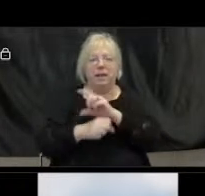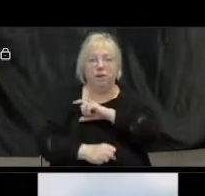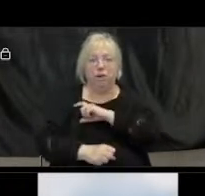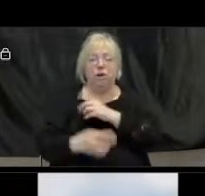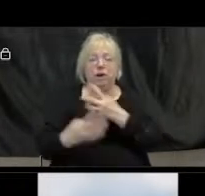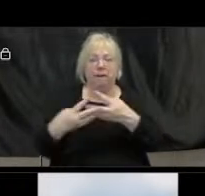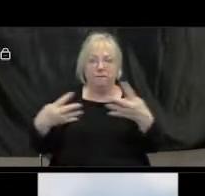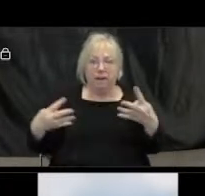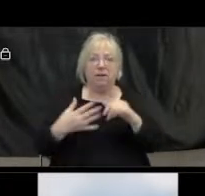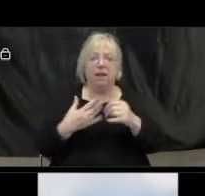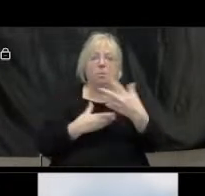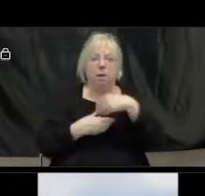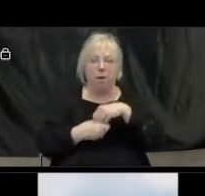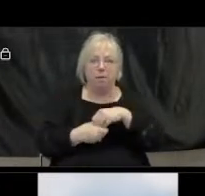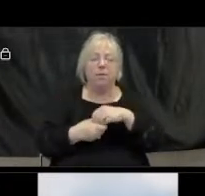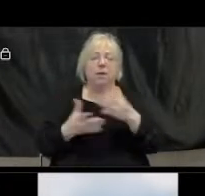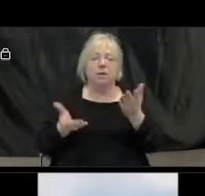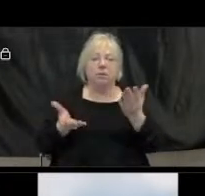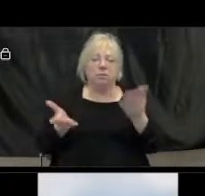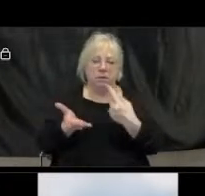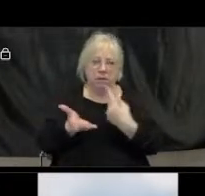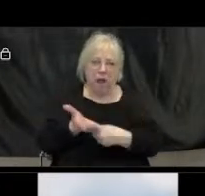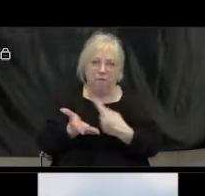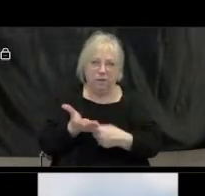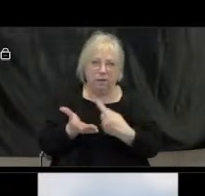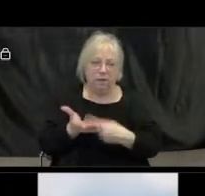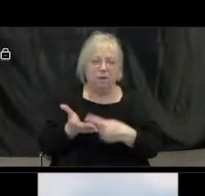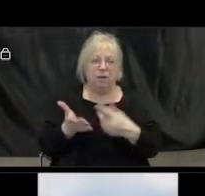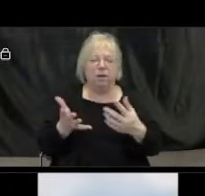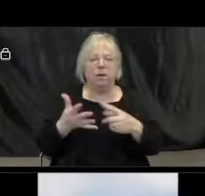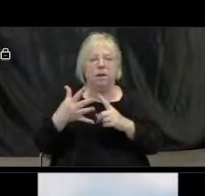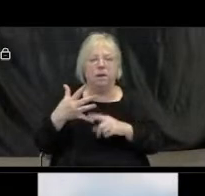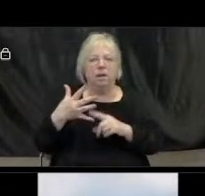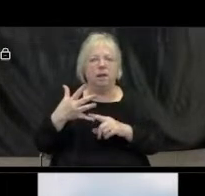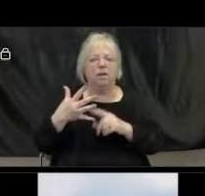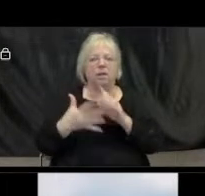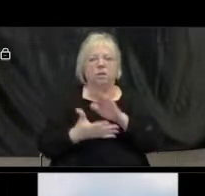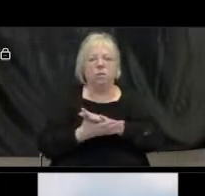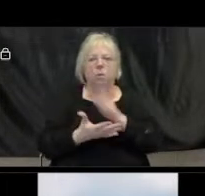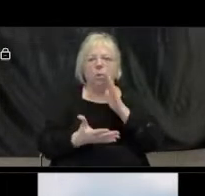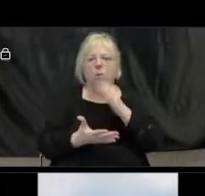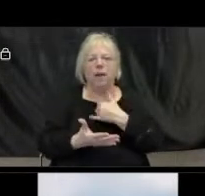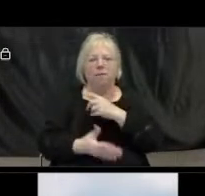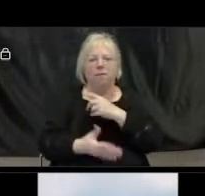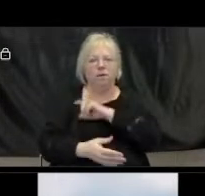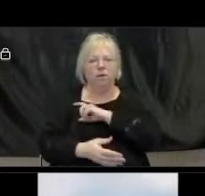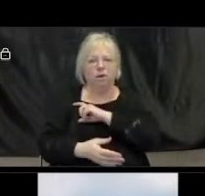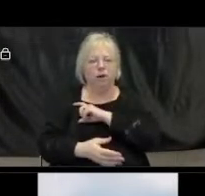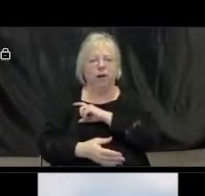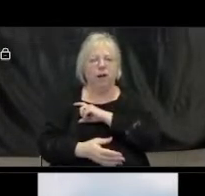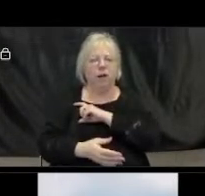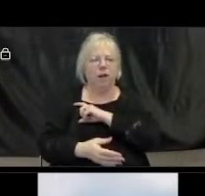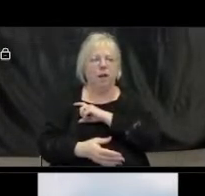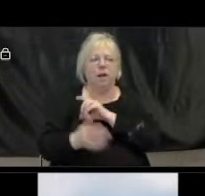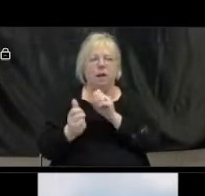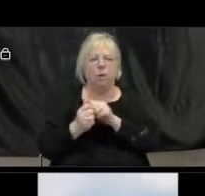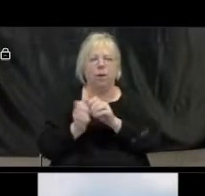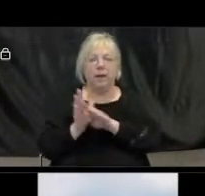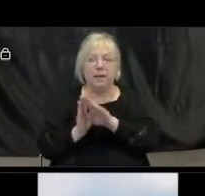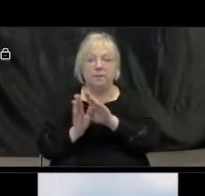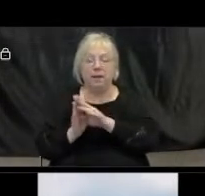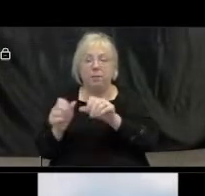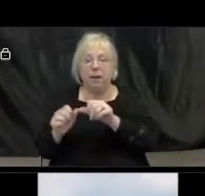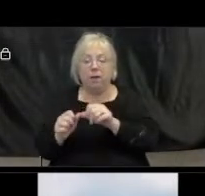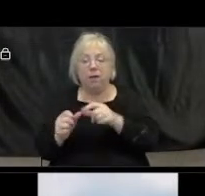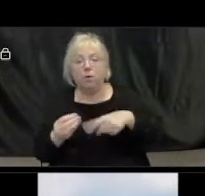conversation. And then the school will have security with the developed area around